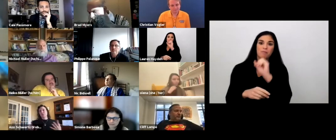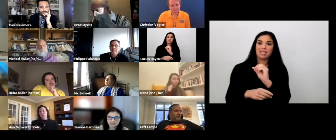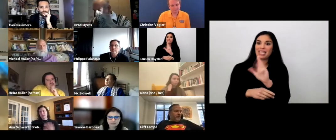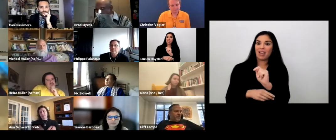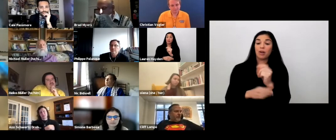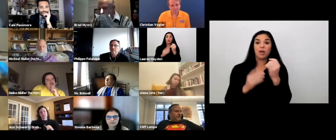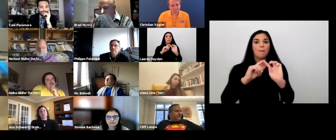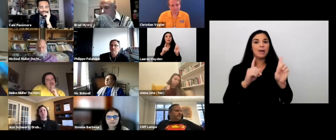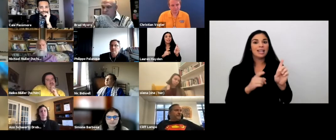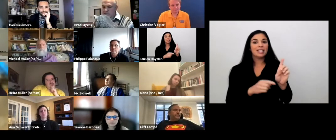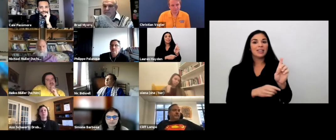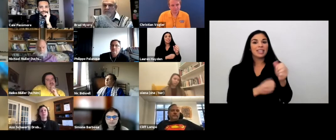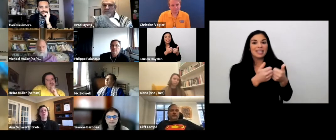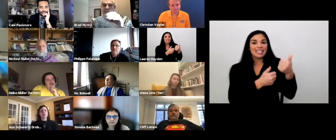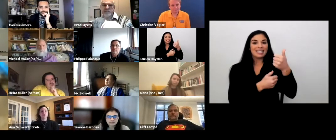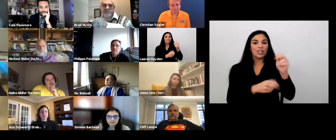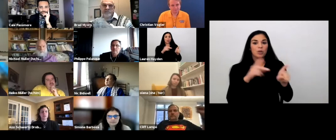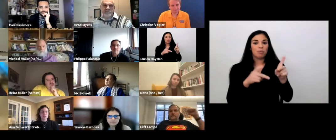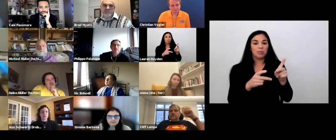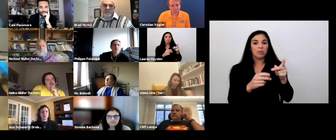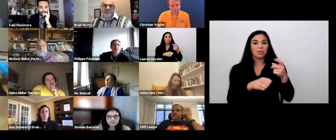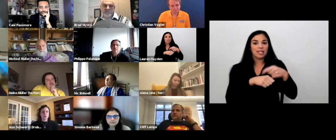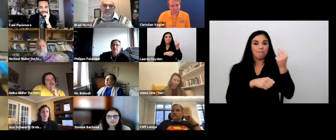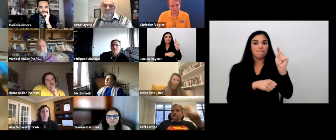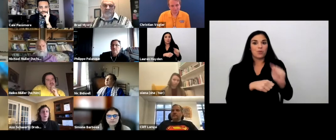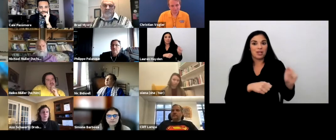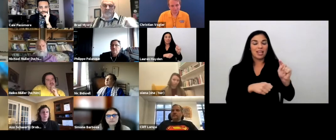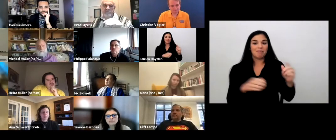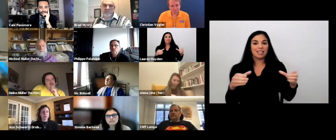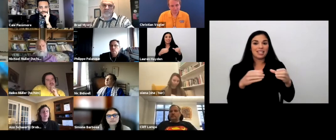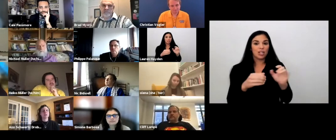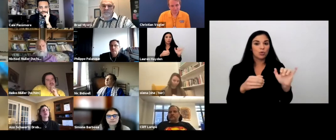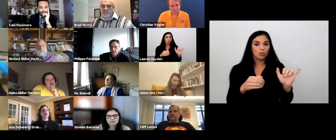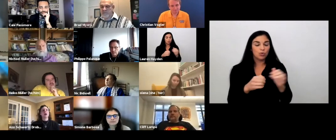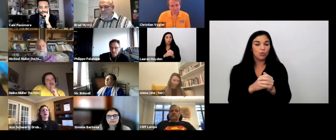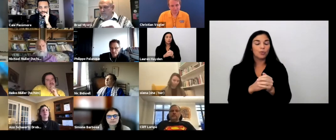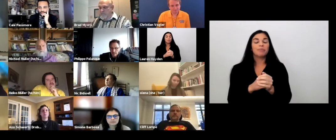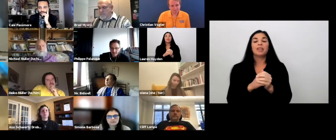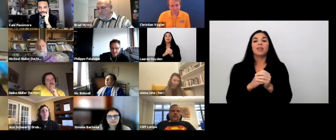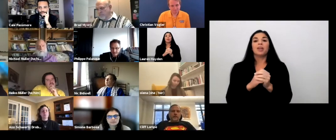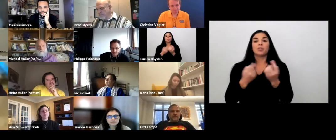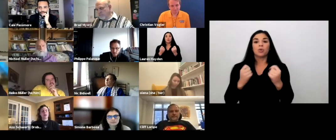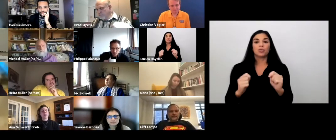together too, so they may not be as accessible. Trying to do more throughout the year,